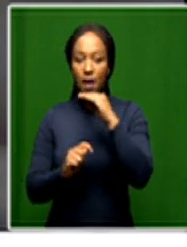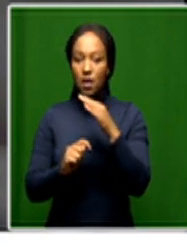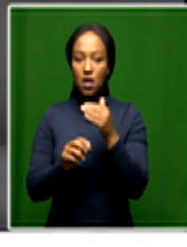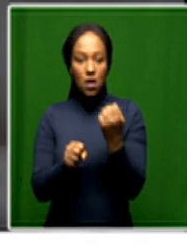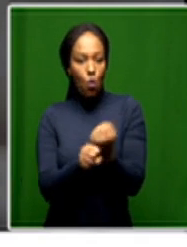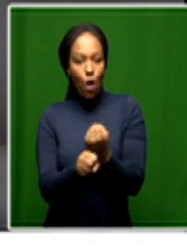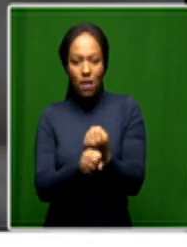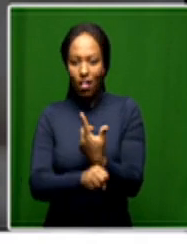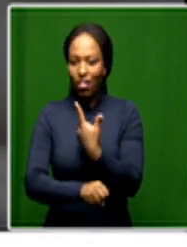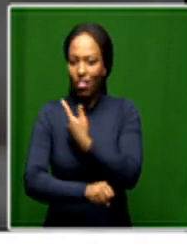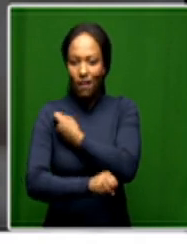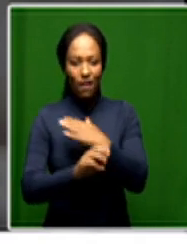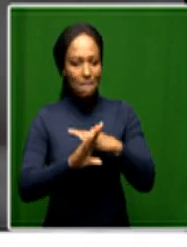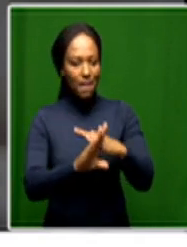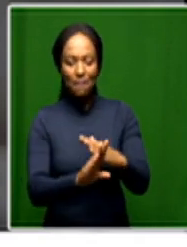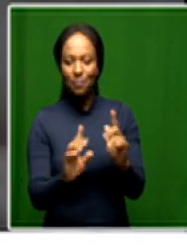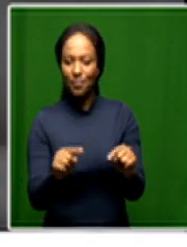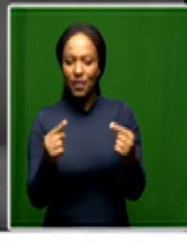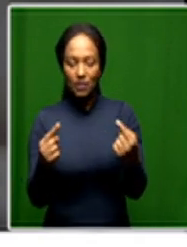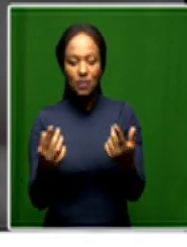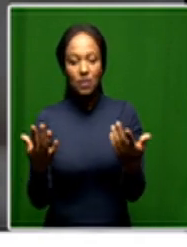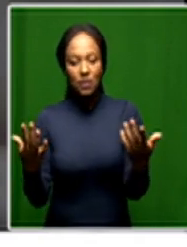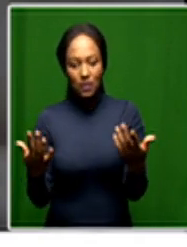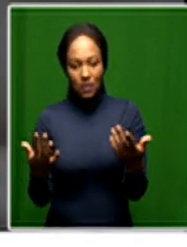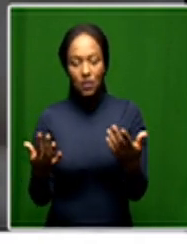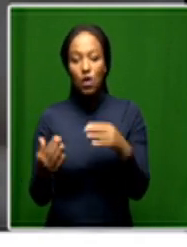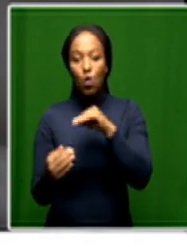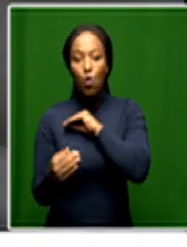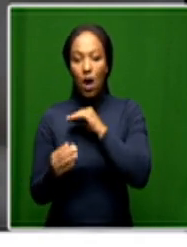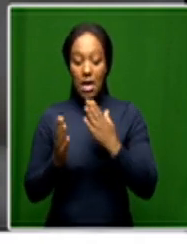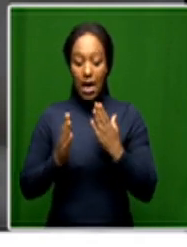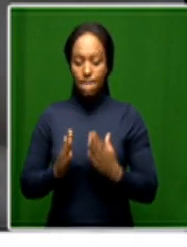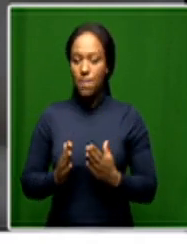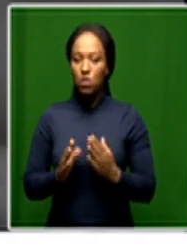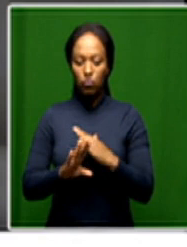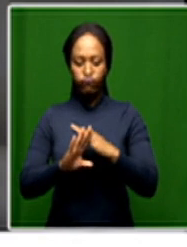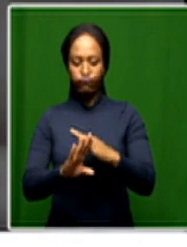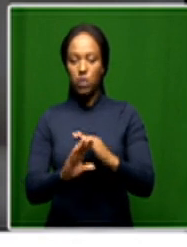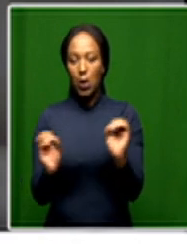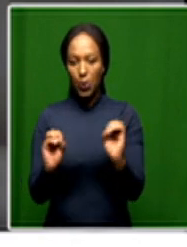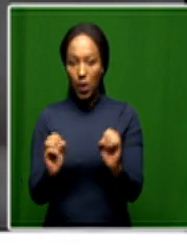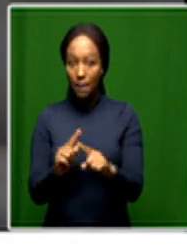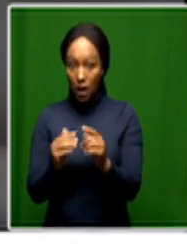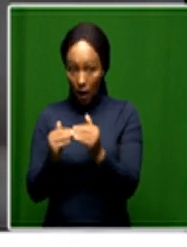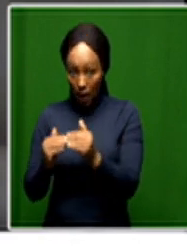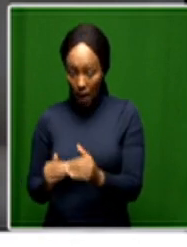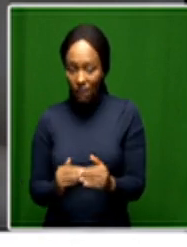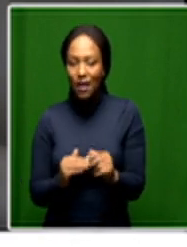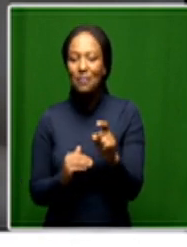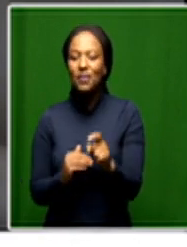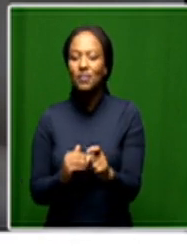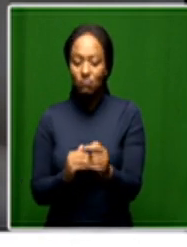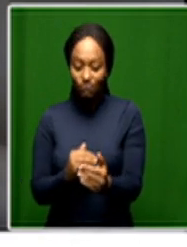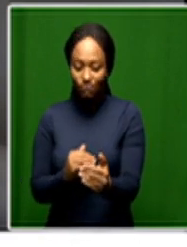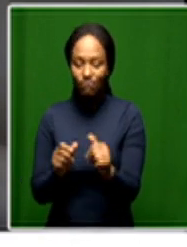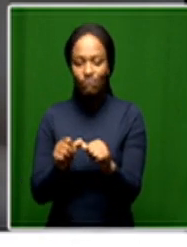working properly of the antibodies, and then so the immunity was not actually there. Yeah. So I think we need to be careful. I think we still have to make